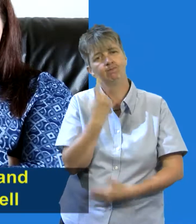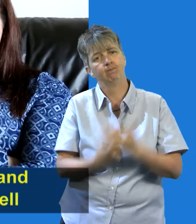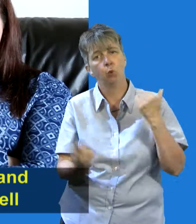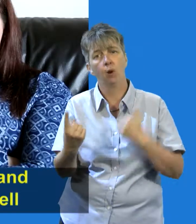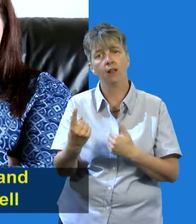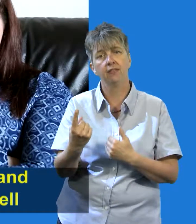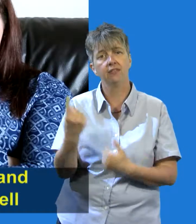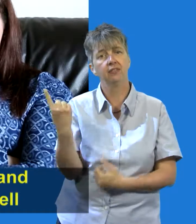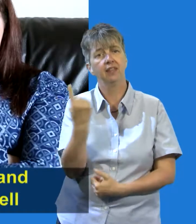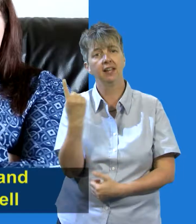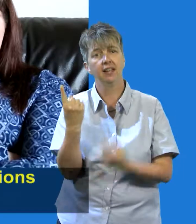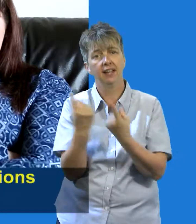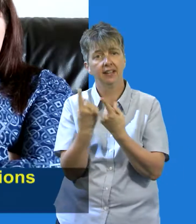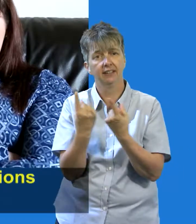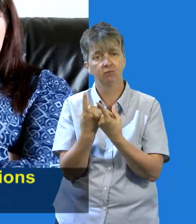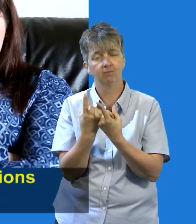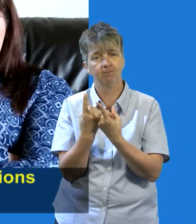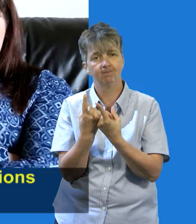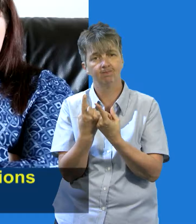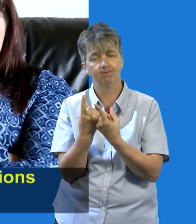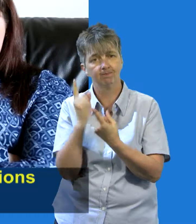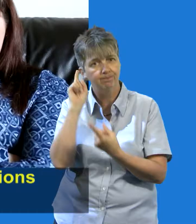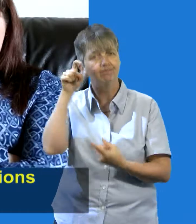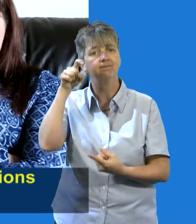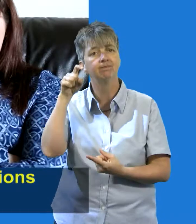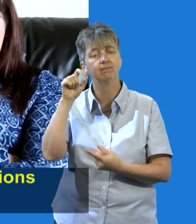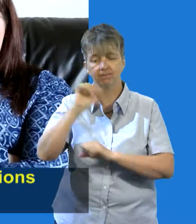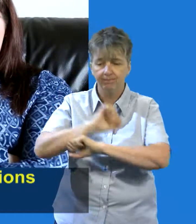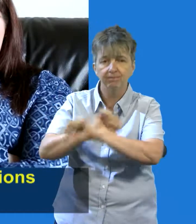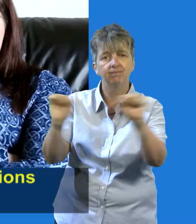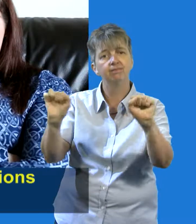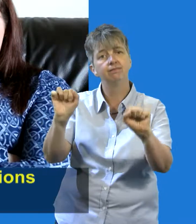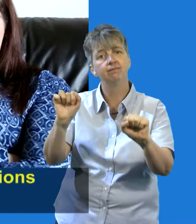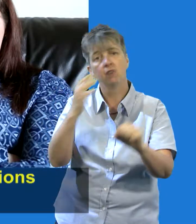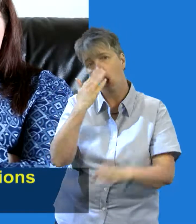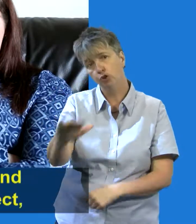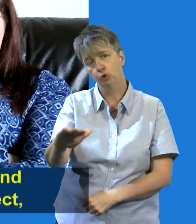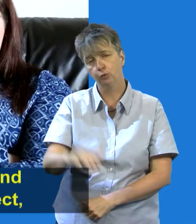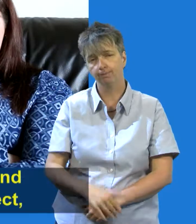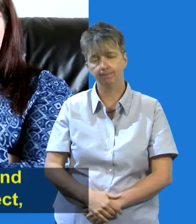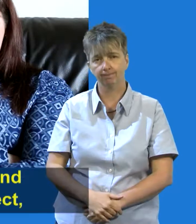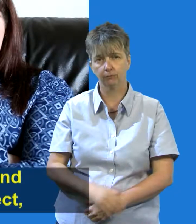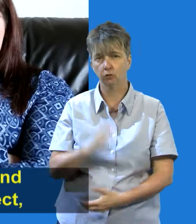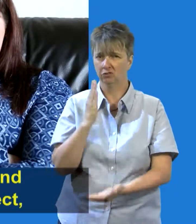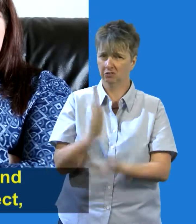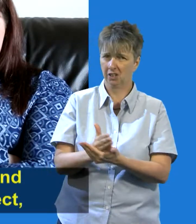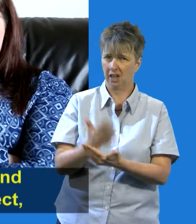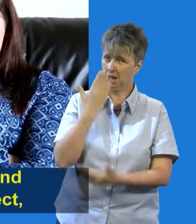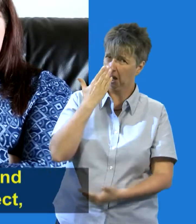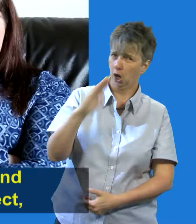other disabilities as well. There's all kind of adaptations that could be made, but